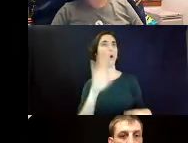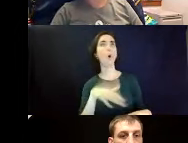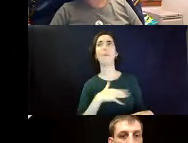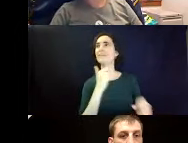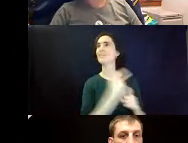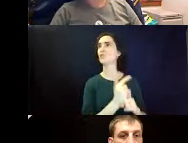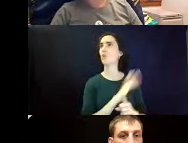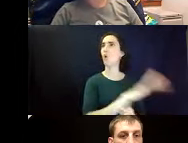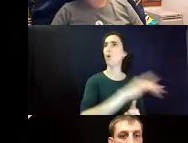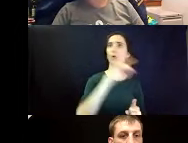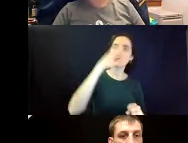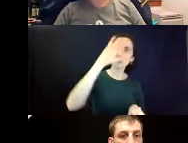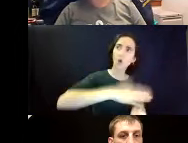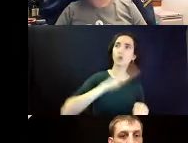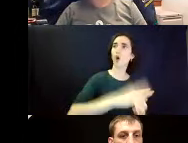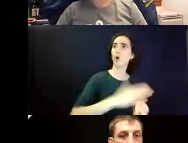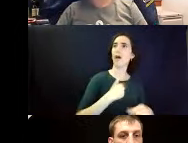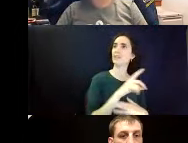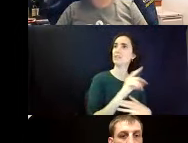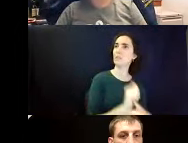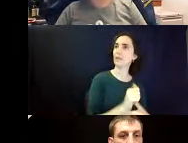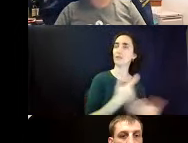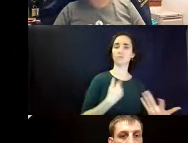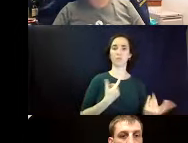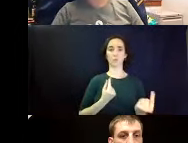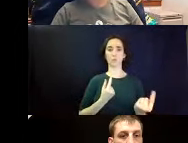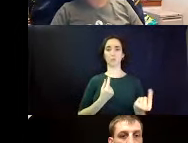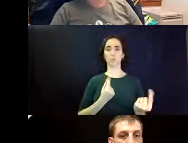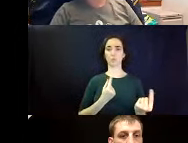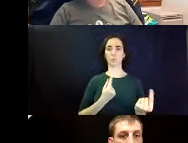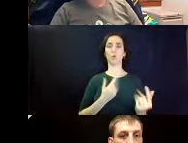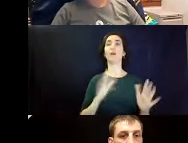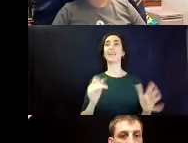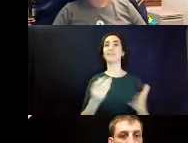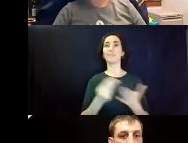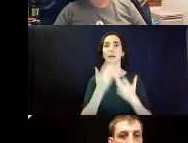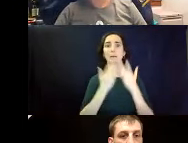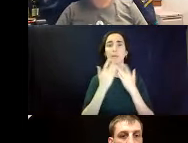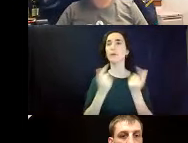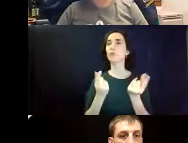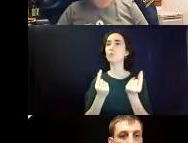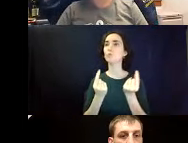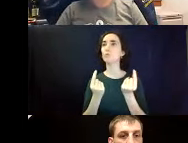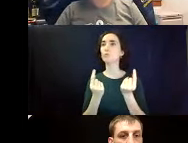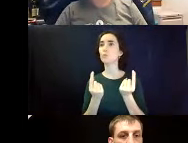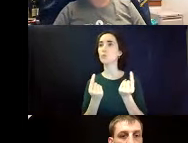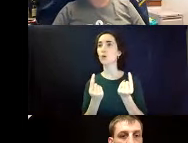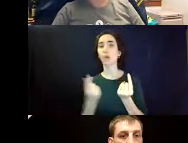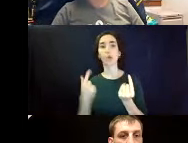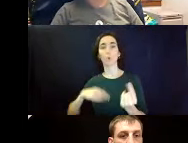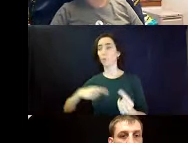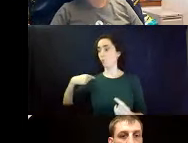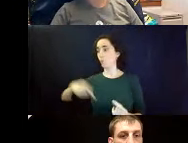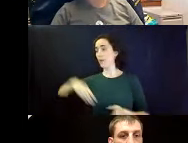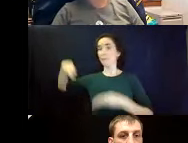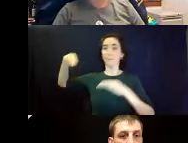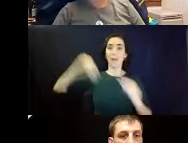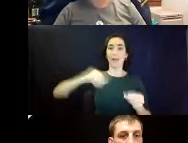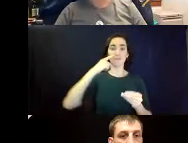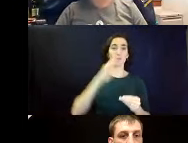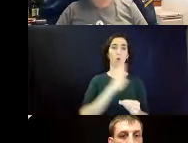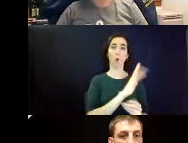with a disability. How are we gonna do? Are we gonna put in, if money's tight, are we gonna put in for hotel rooms? Or are we going to